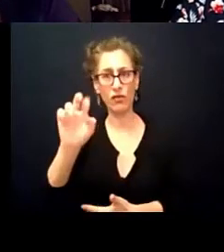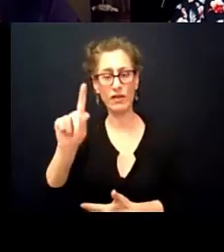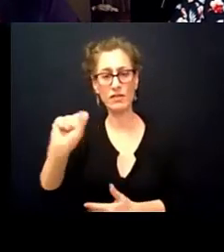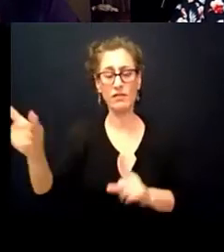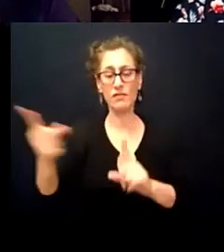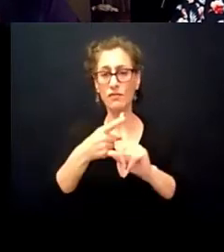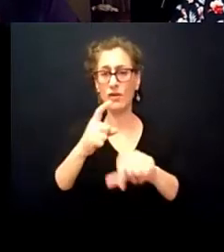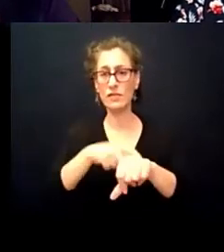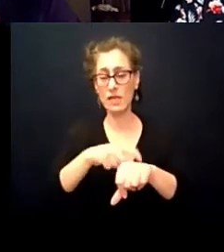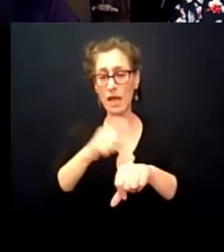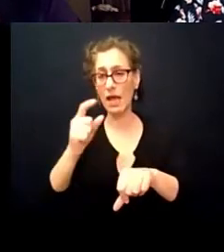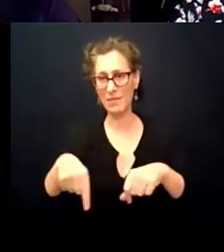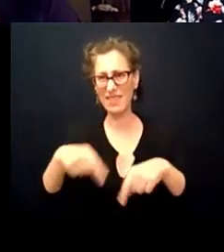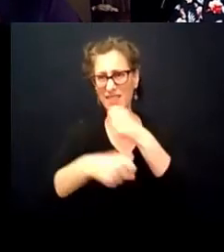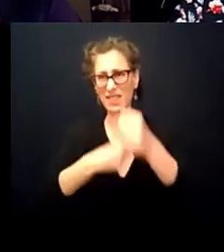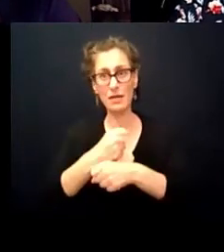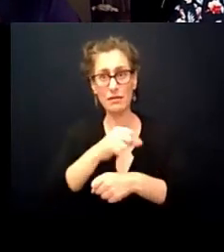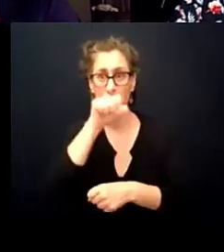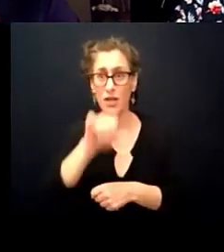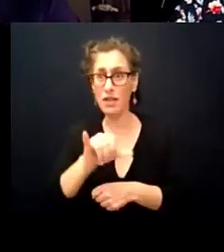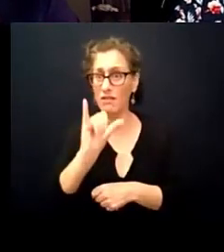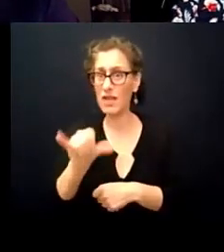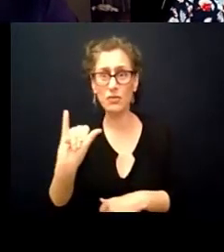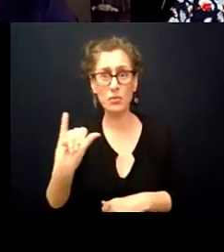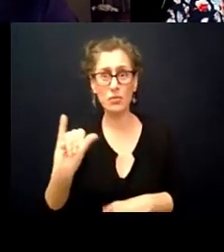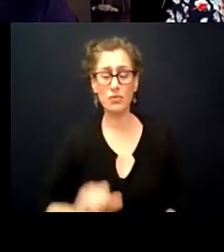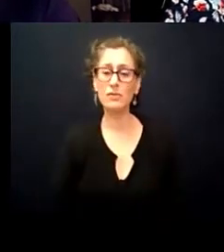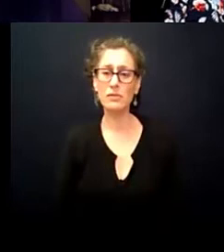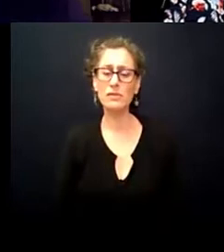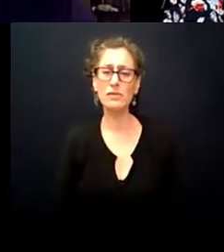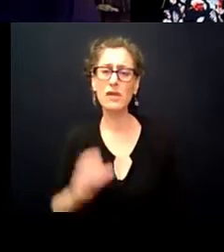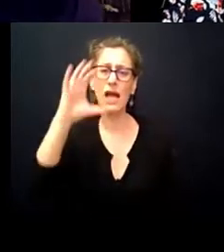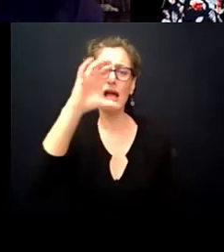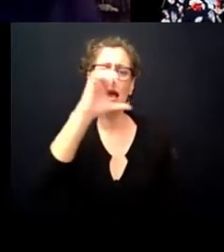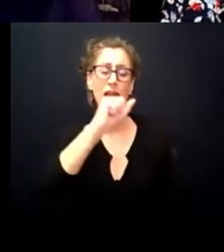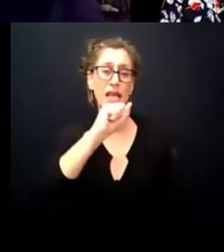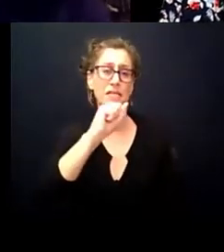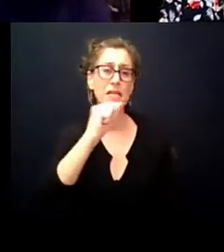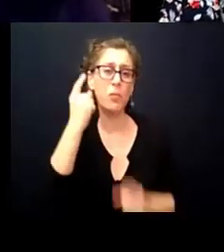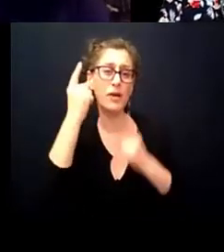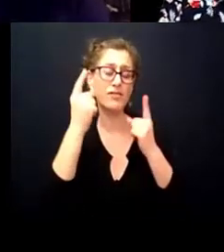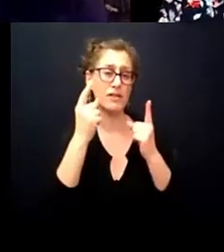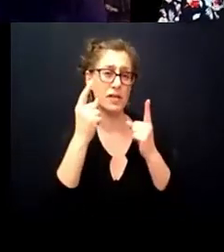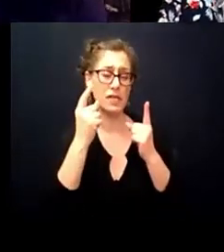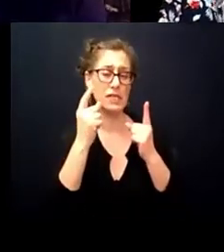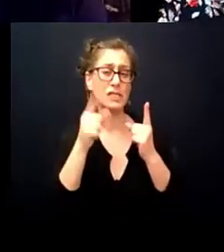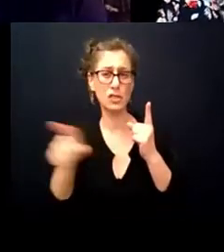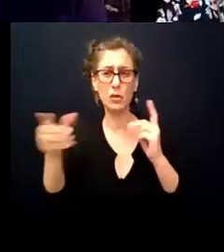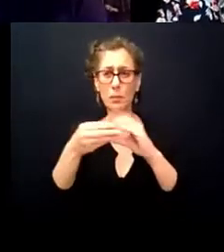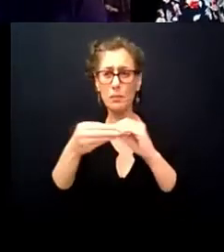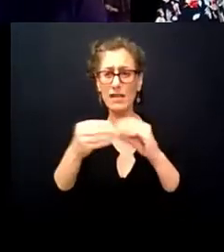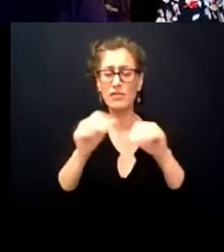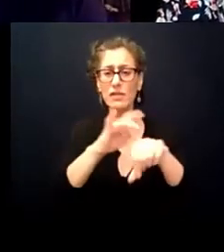loved that as well. But I guess what I'm wondering is, things like this, as y'all have touched on, some